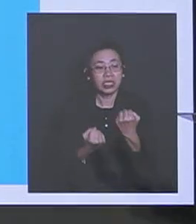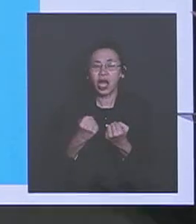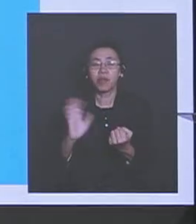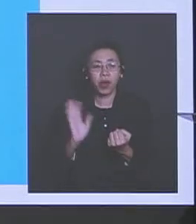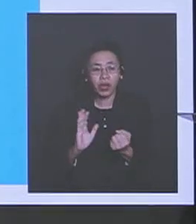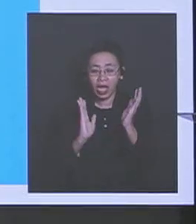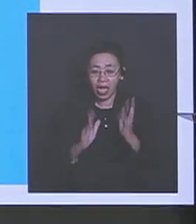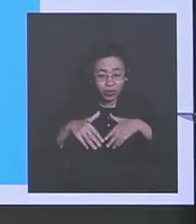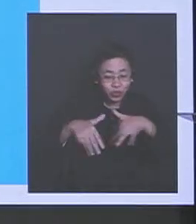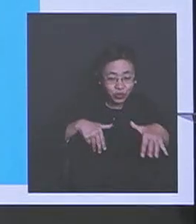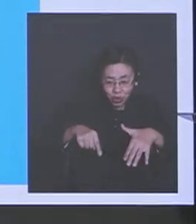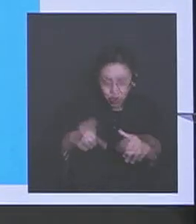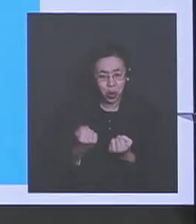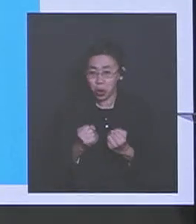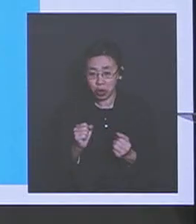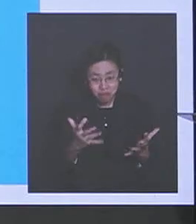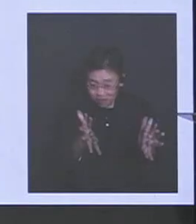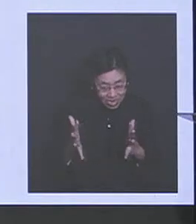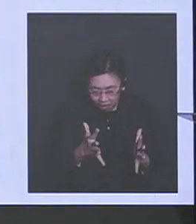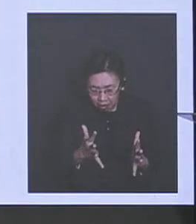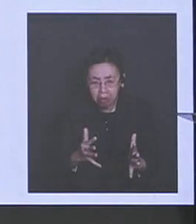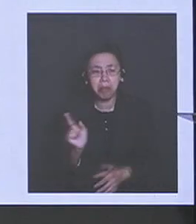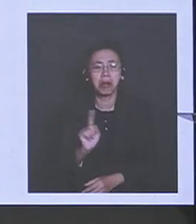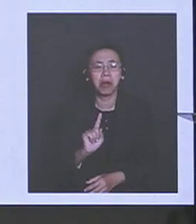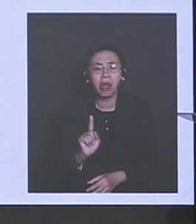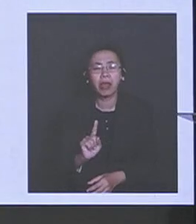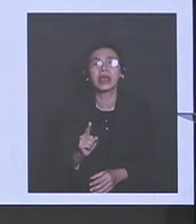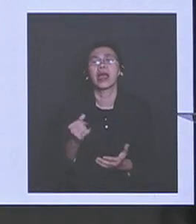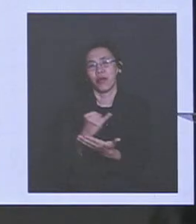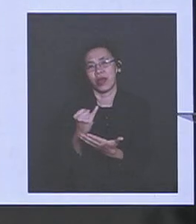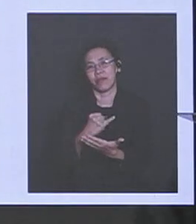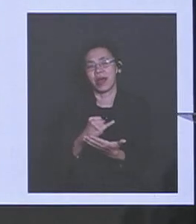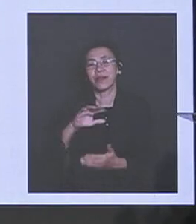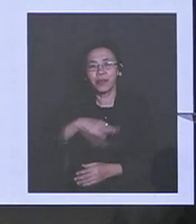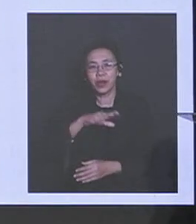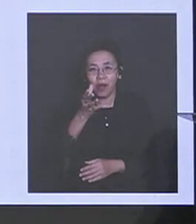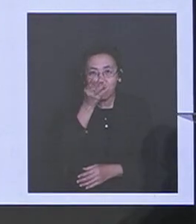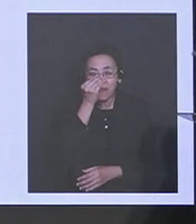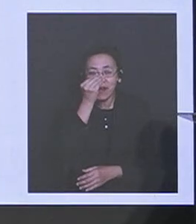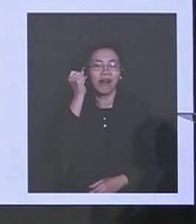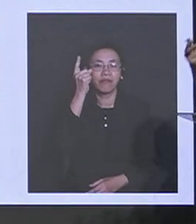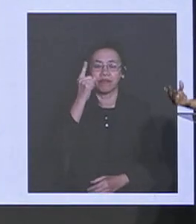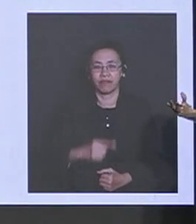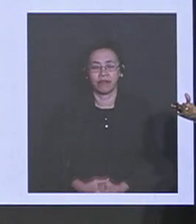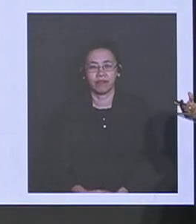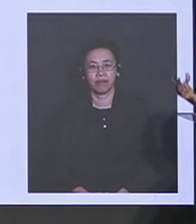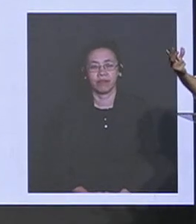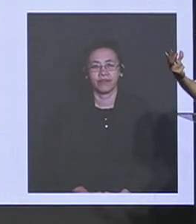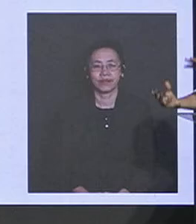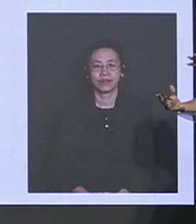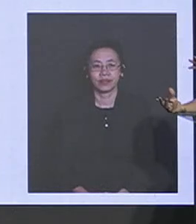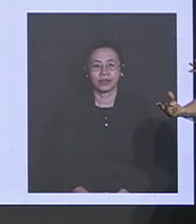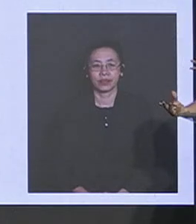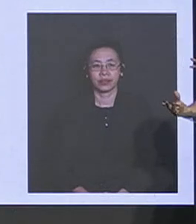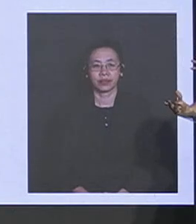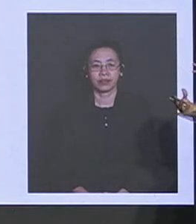this work has been implemented. I don't think I have images of it today, but so we were focused on